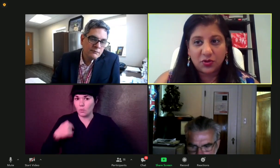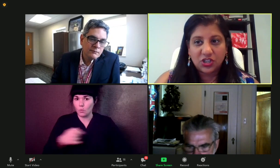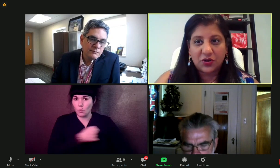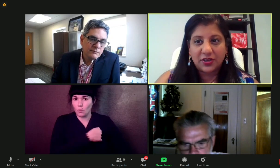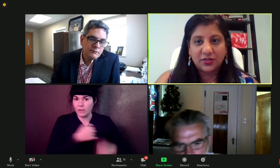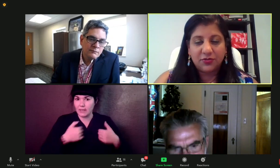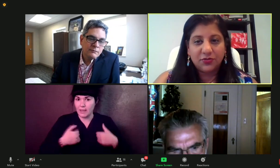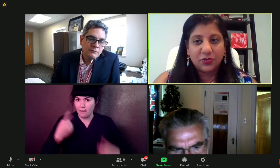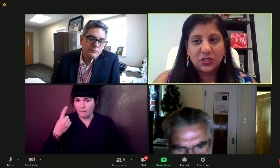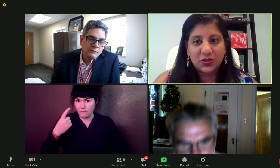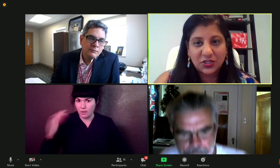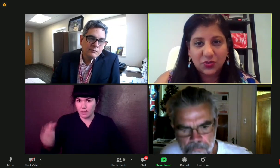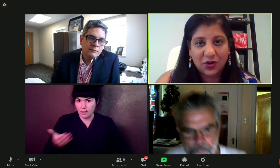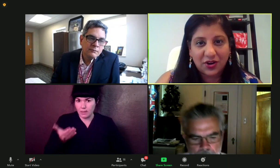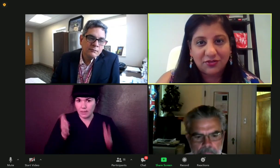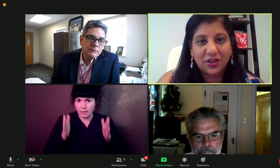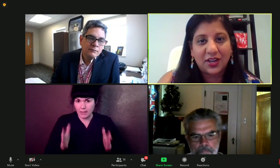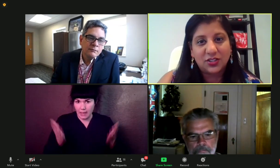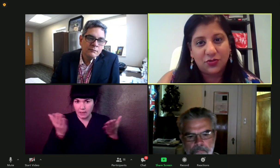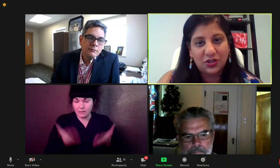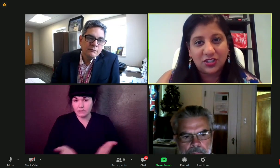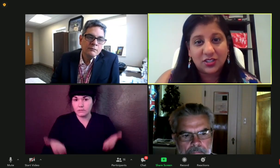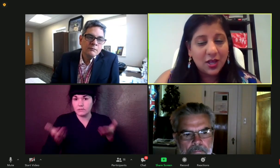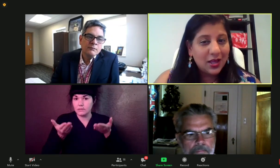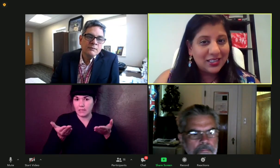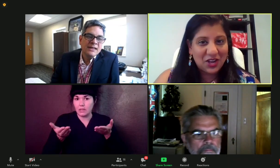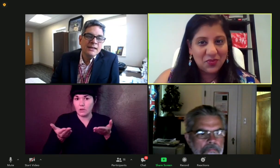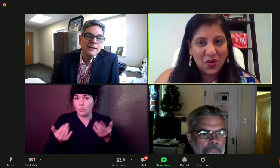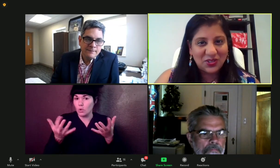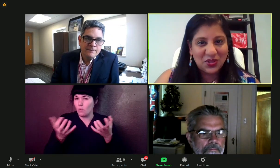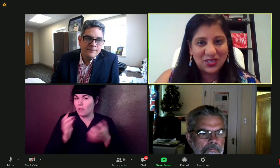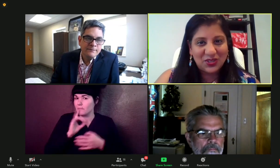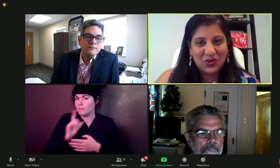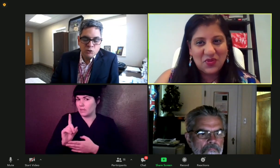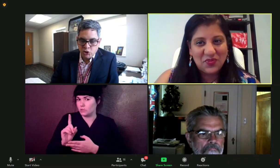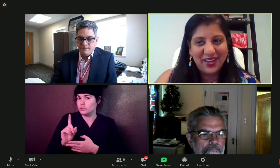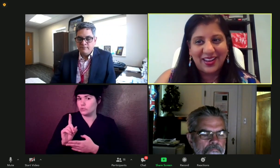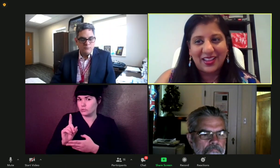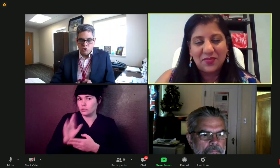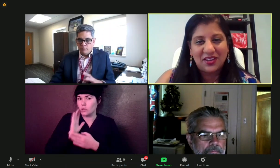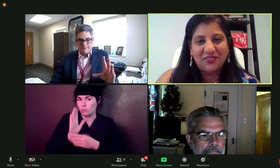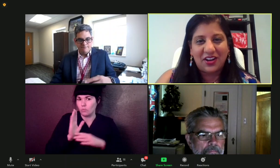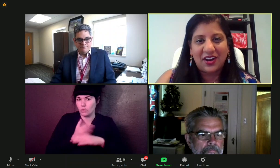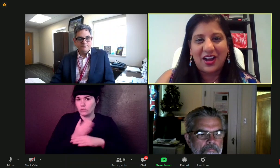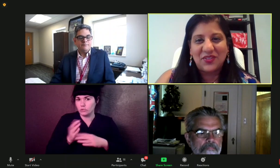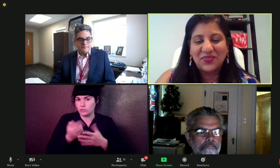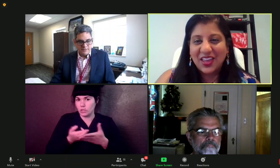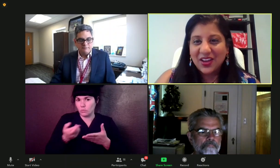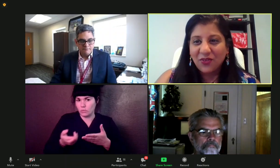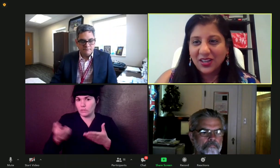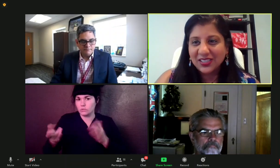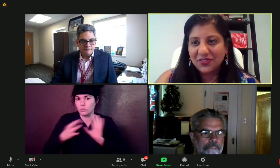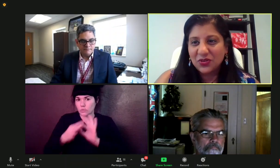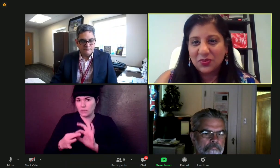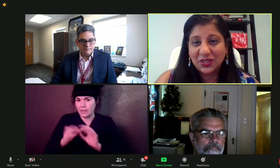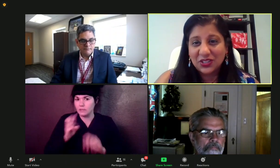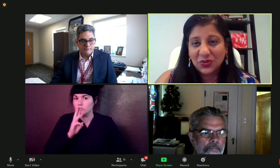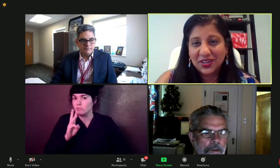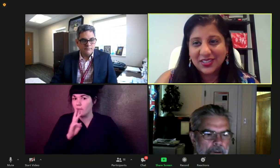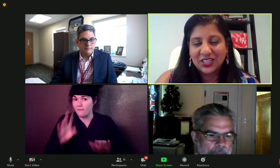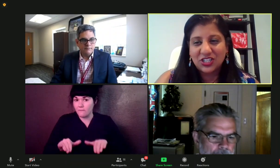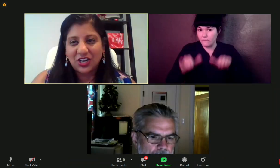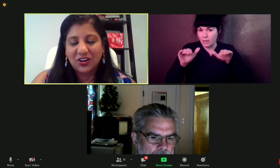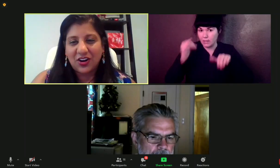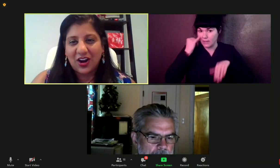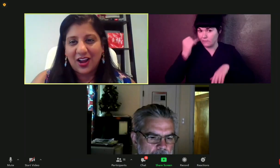to make sure we were sharing some resources regarding flooding. So if you could just take a pause with us for a moment and let me invite, um, Russ, if you could please